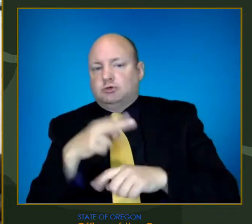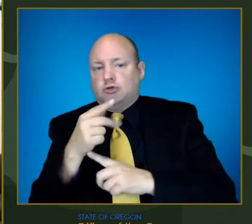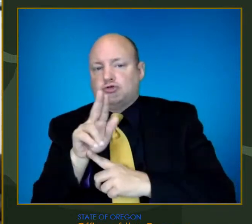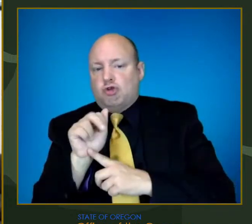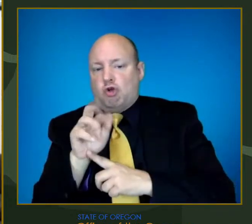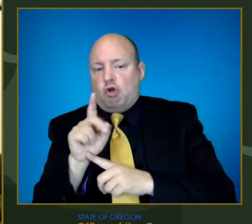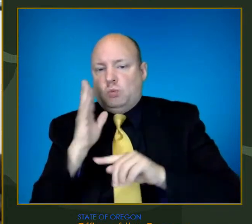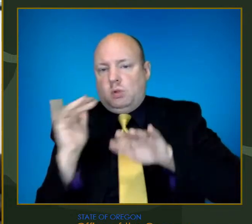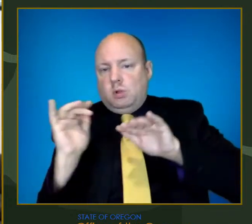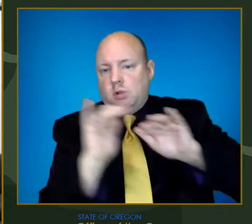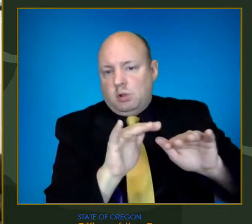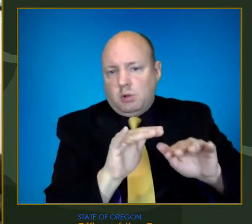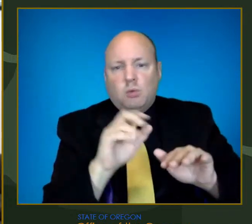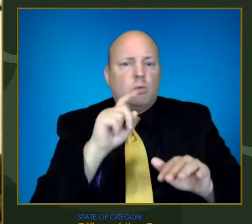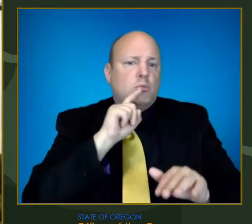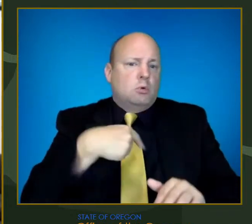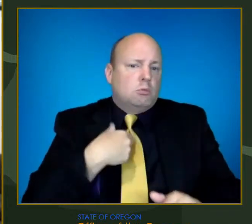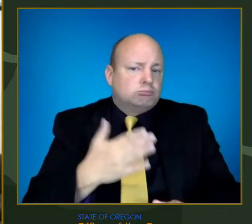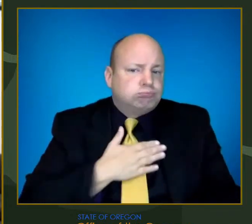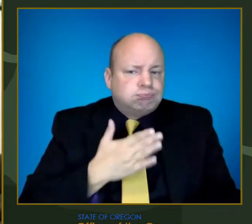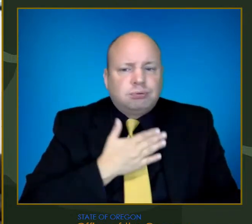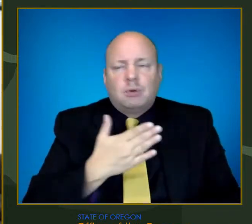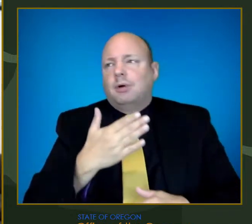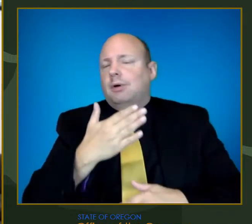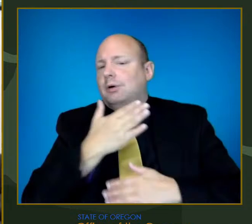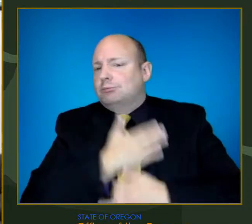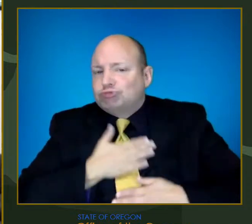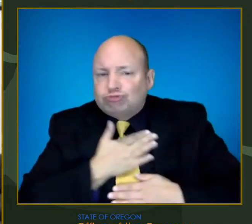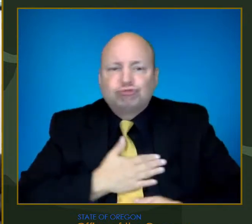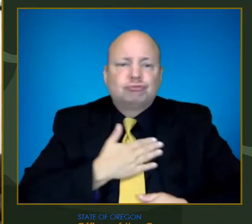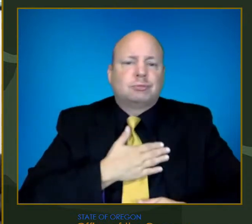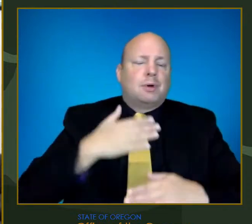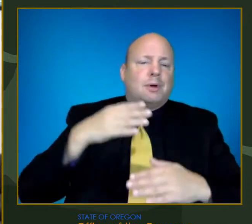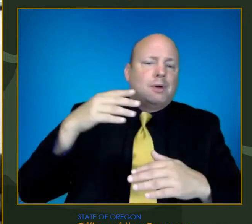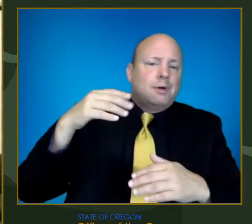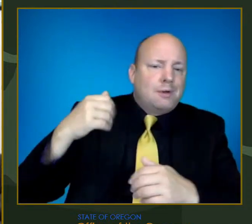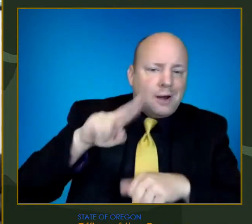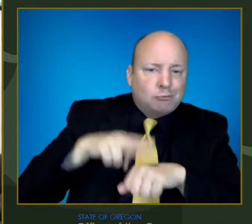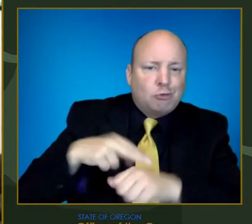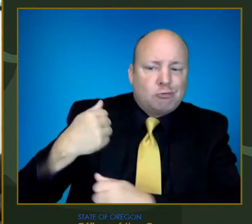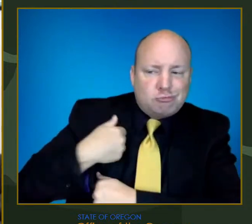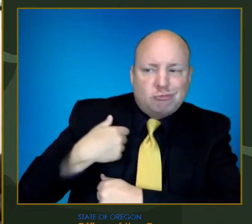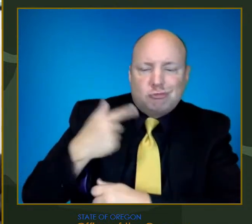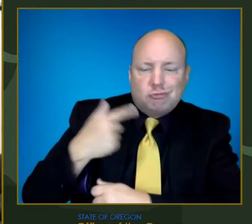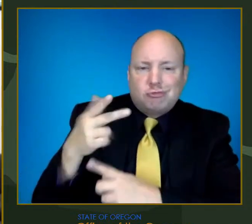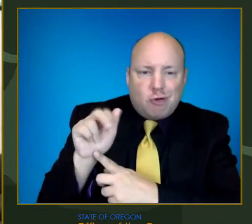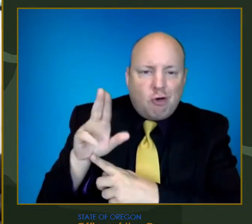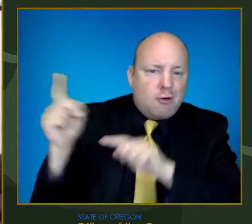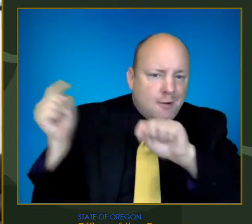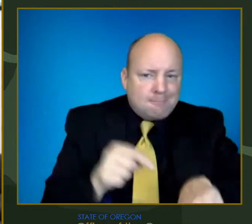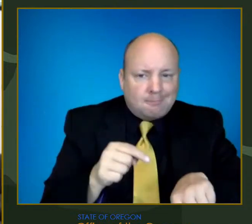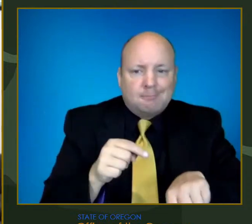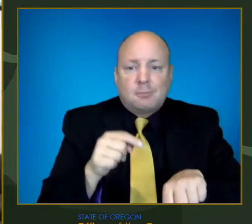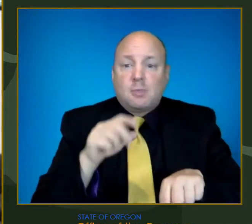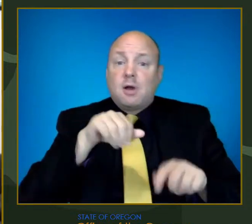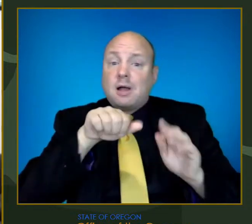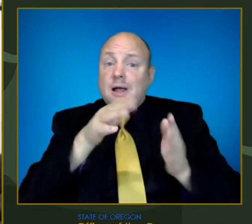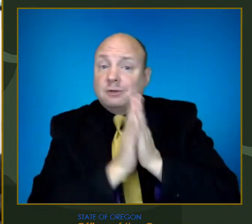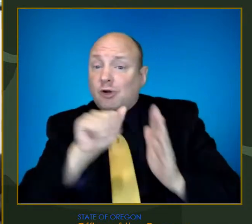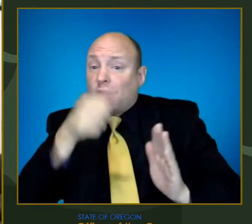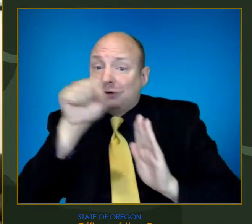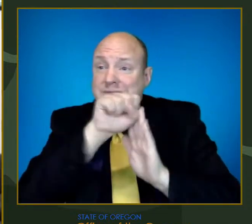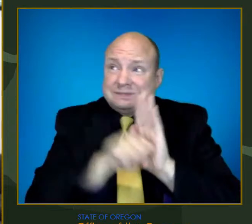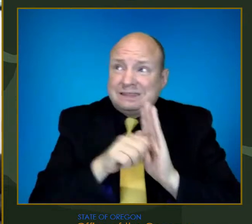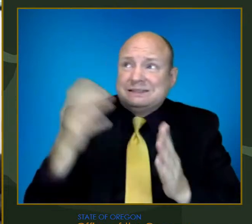have answered the call throughout this pandemic. We've asked for medical personnel from other states. Through OEM, Oregon